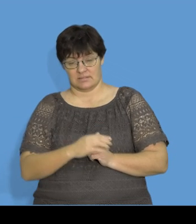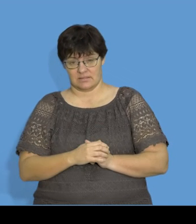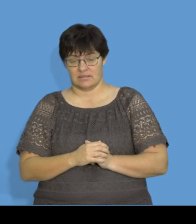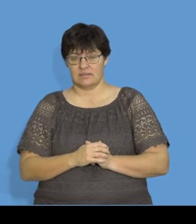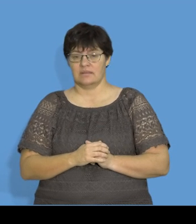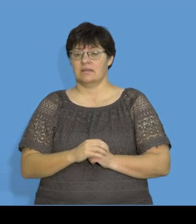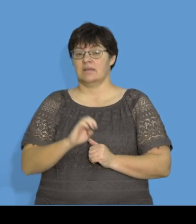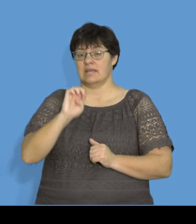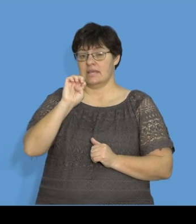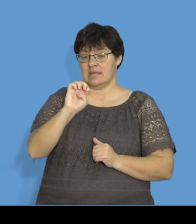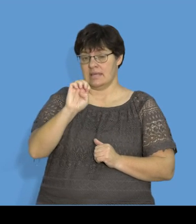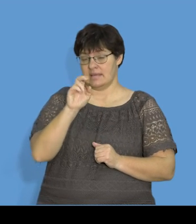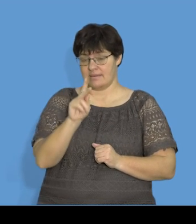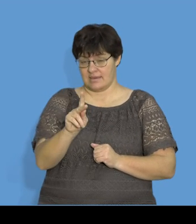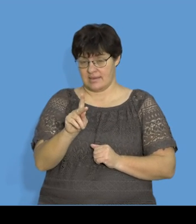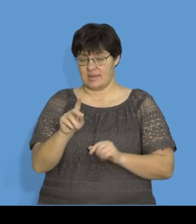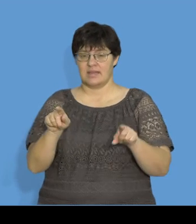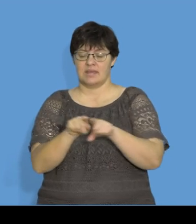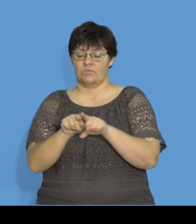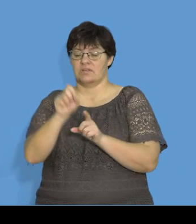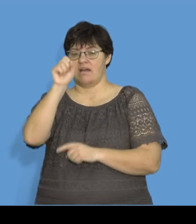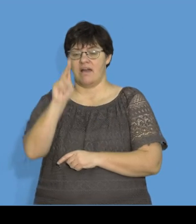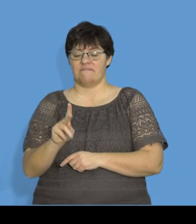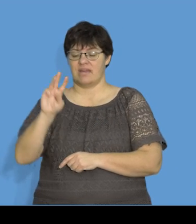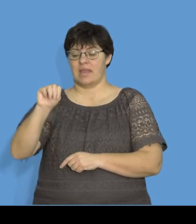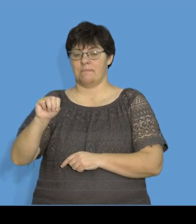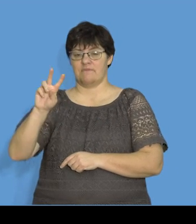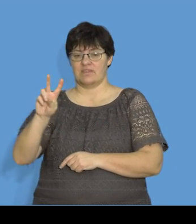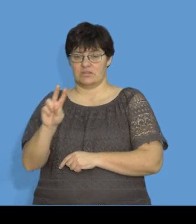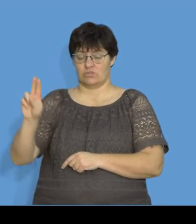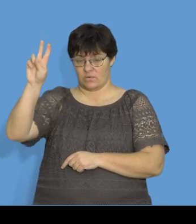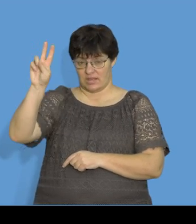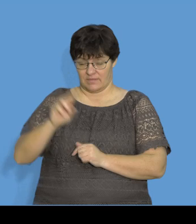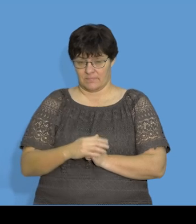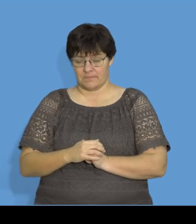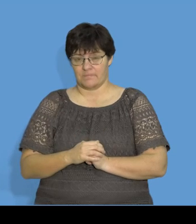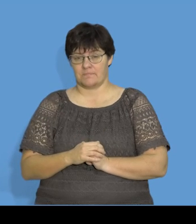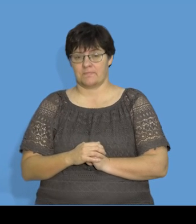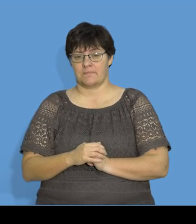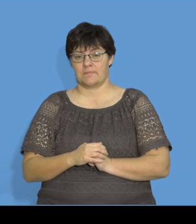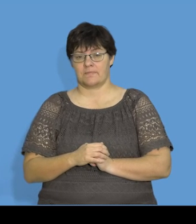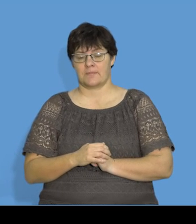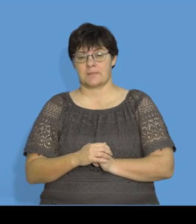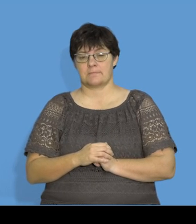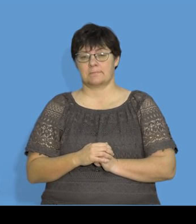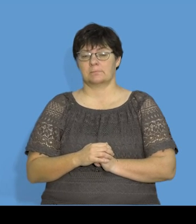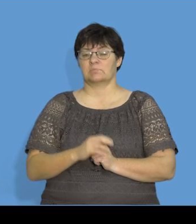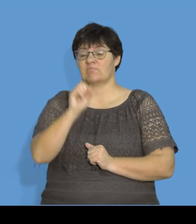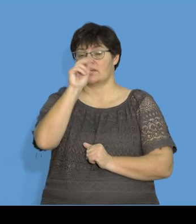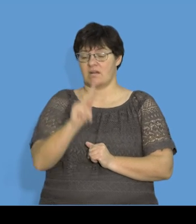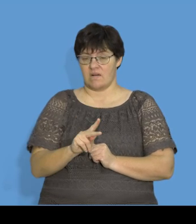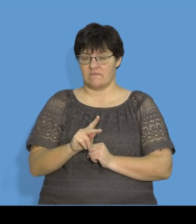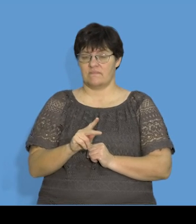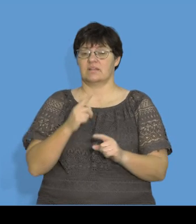Kinetic energy is a half mv squared. So it's a